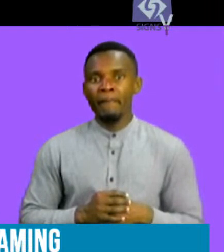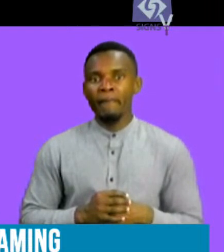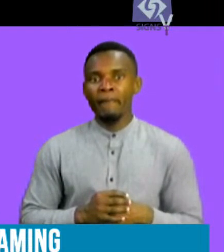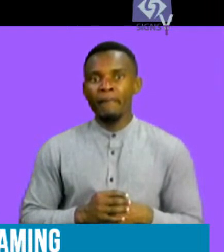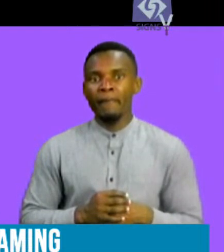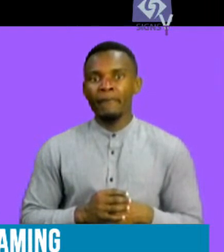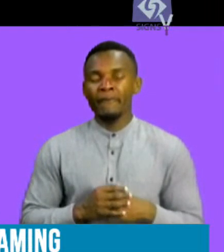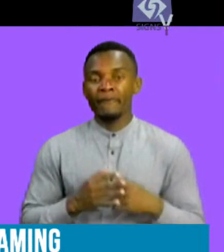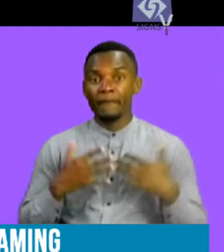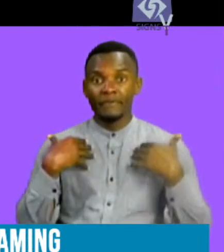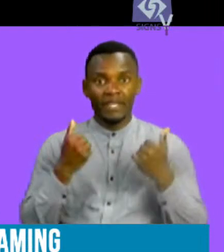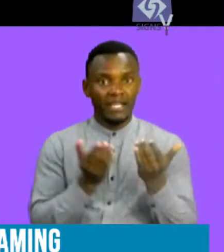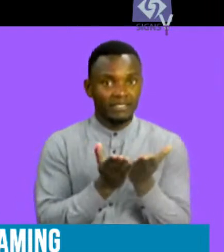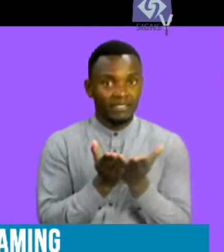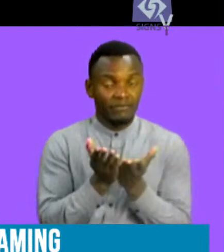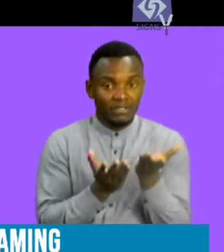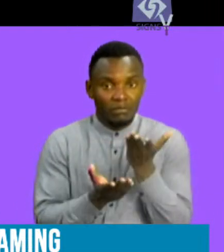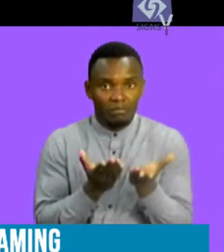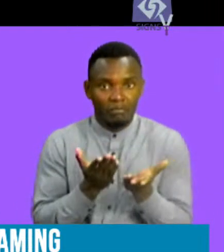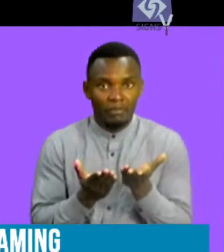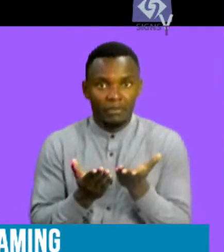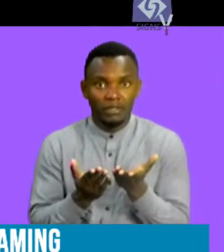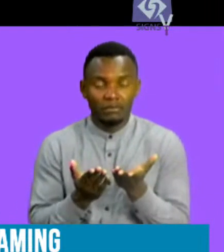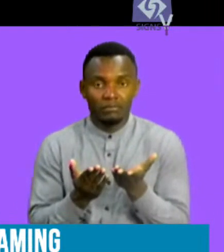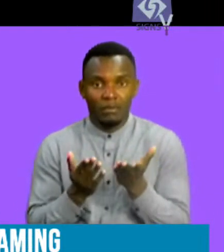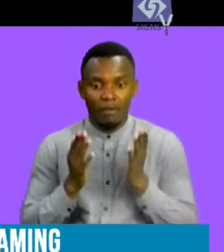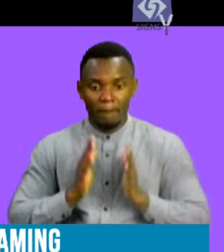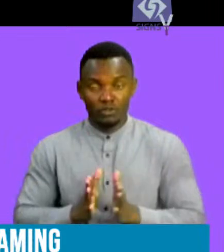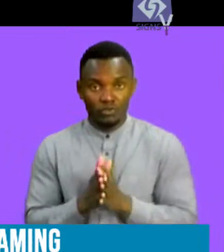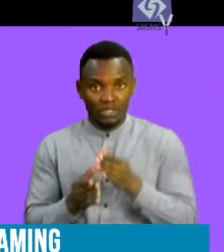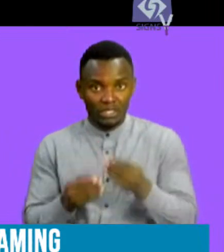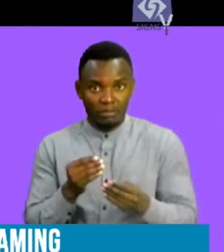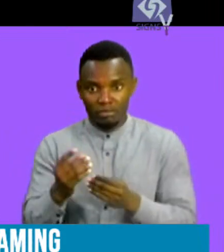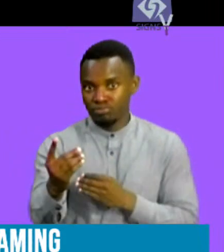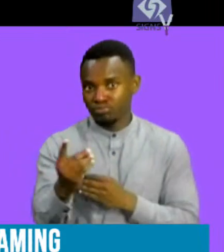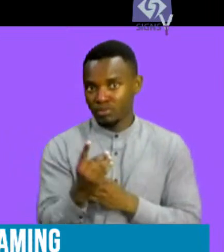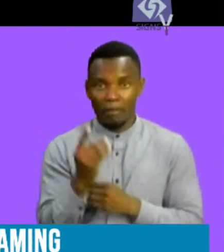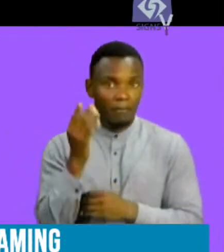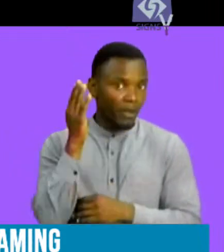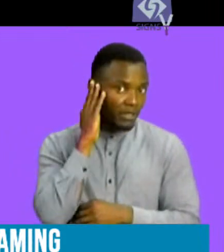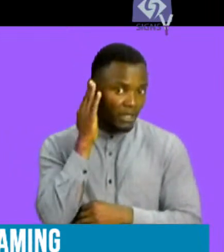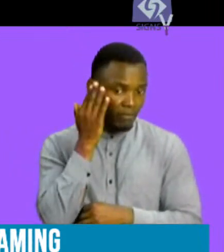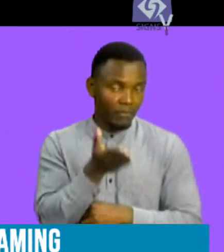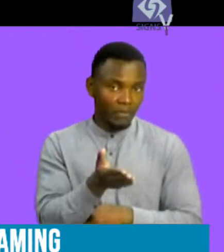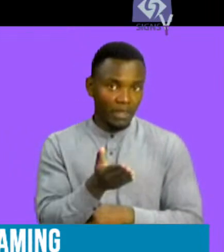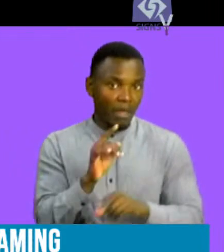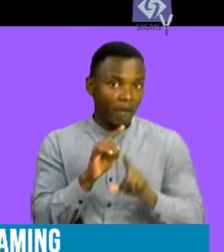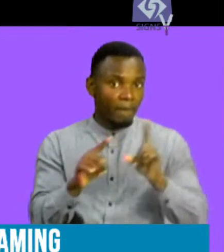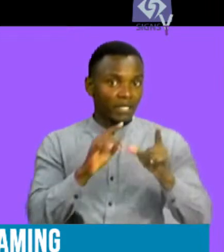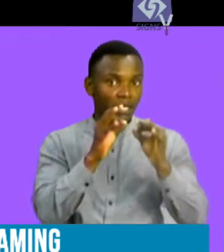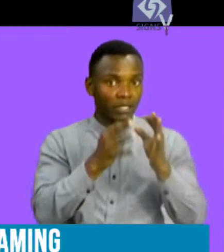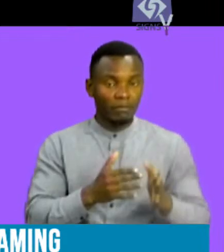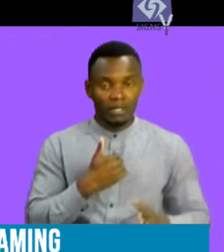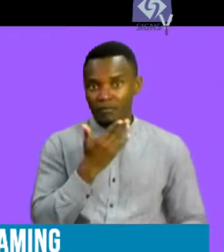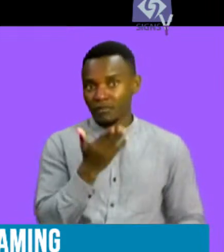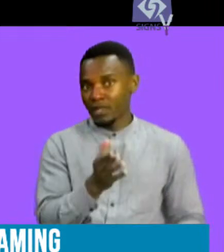the dispensary, there's no interpreter, maybe the language, or